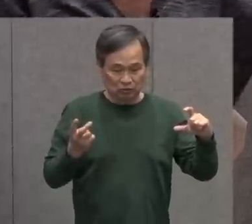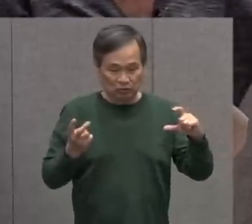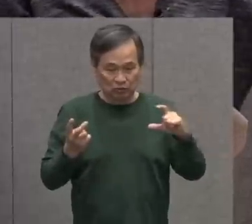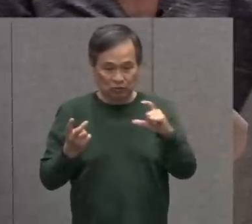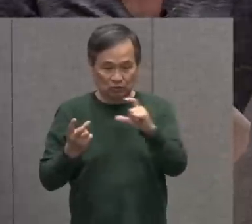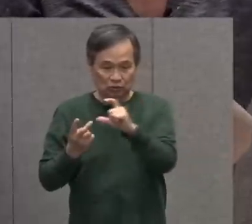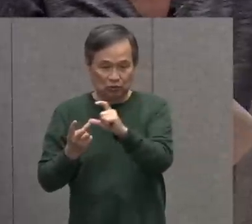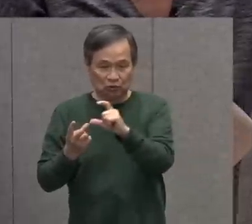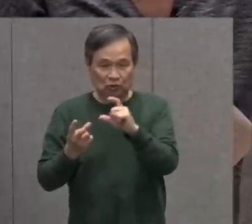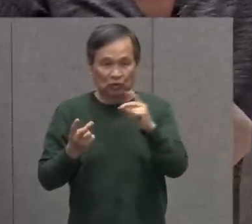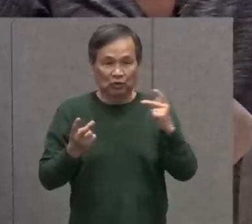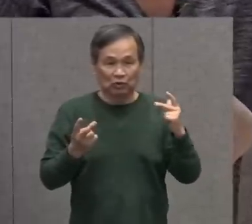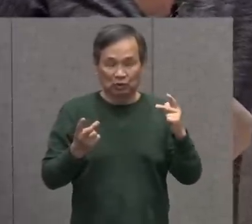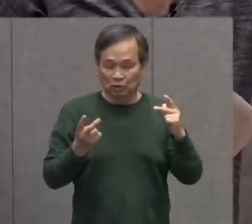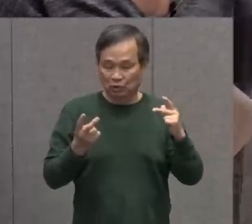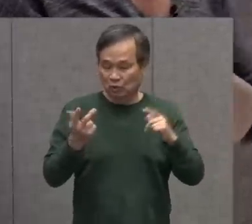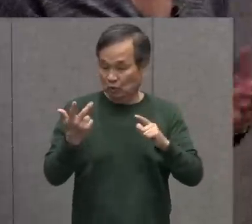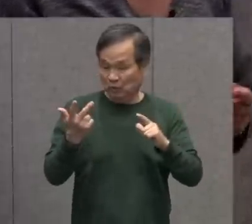to